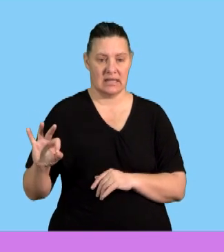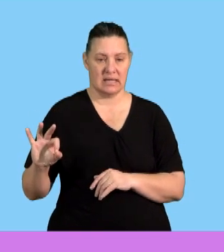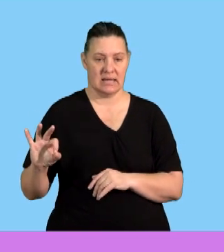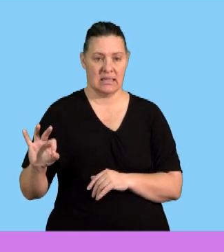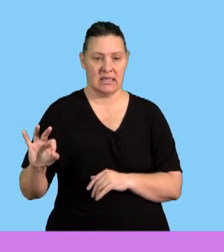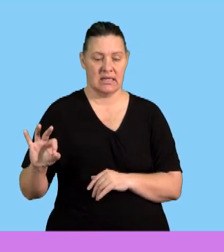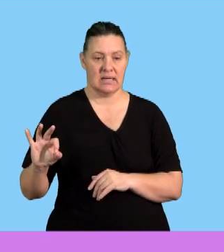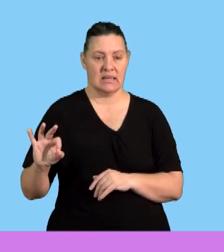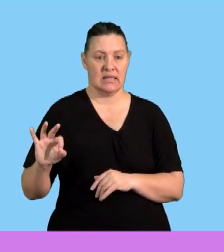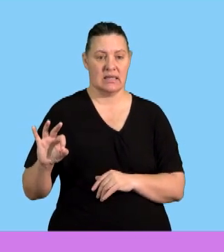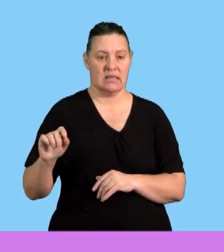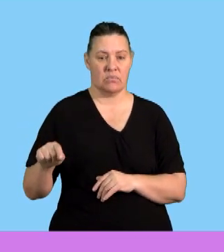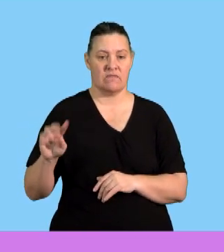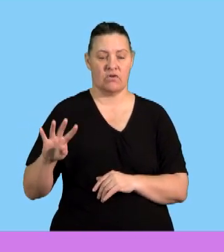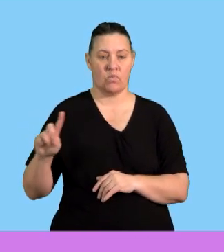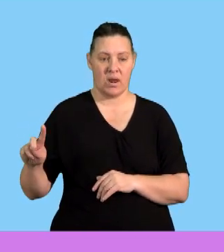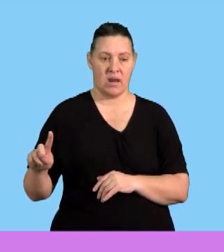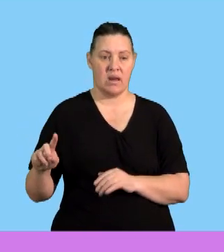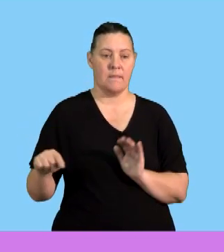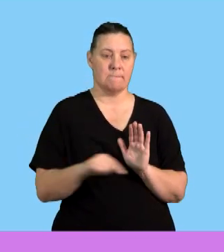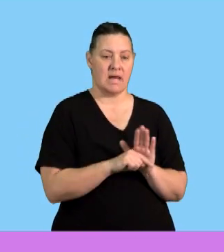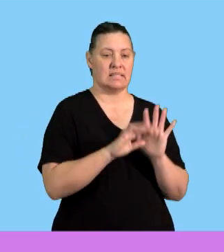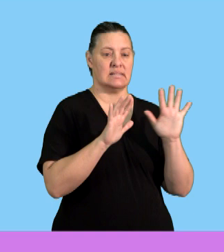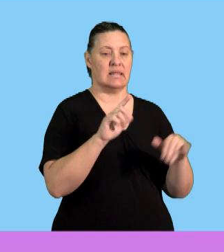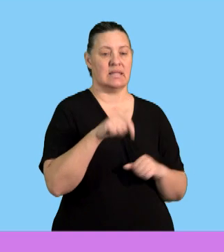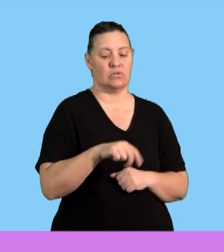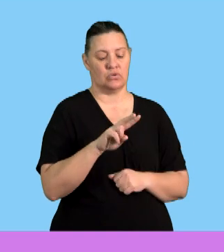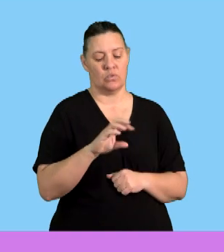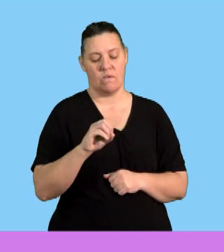10,623 Rand 41 minus